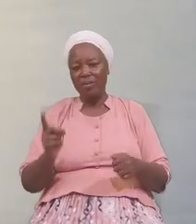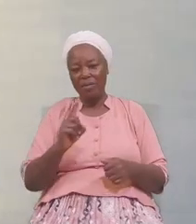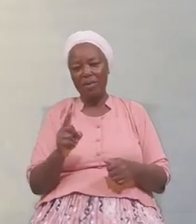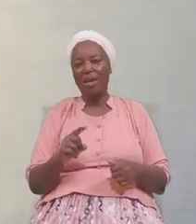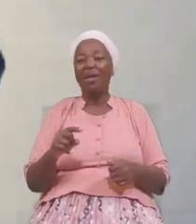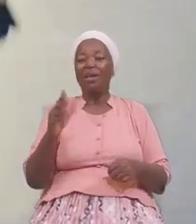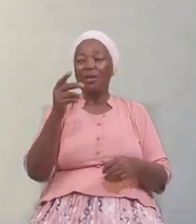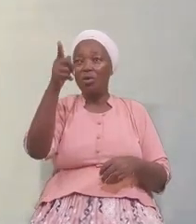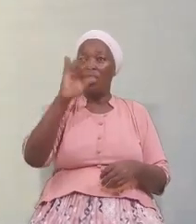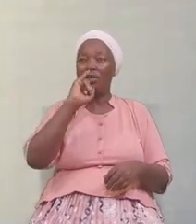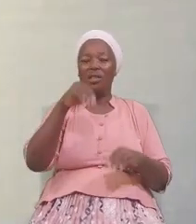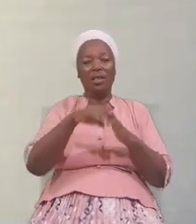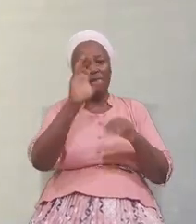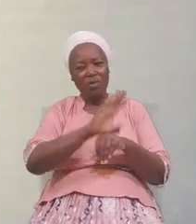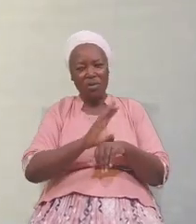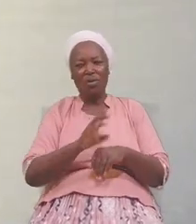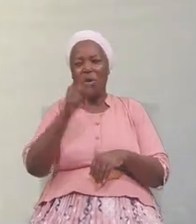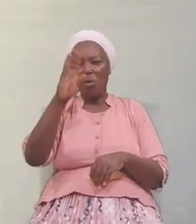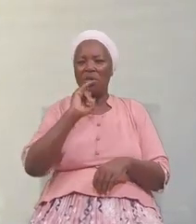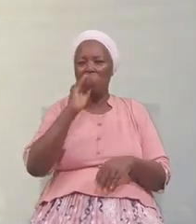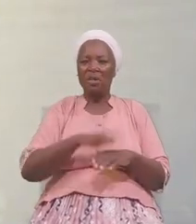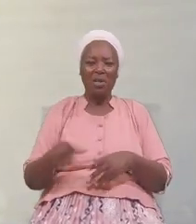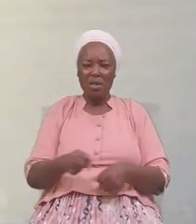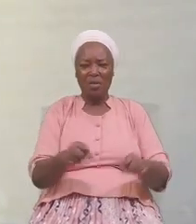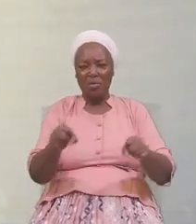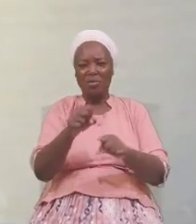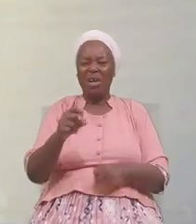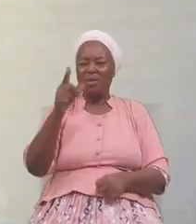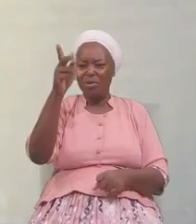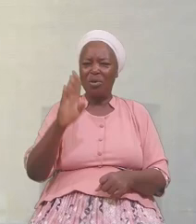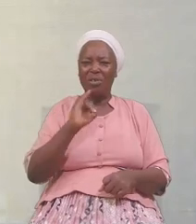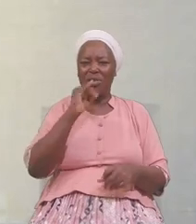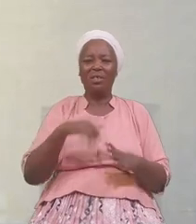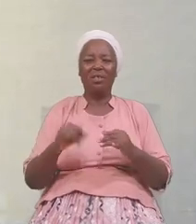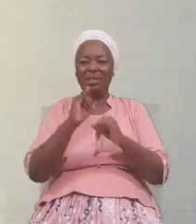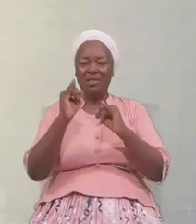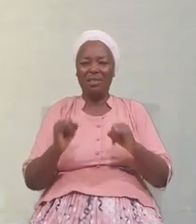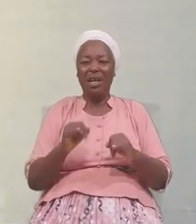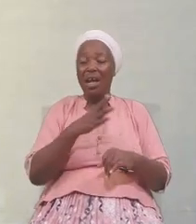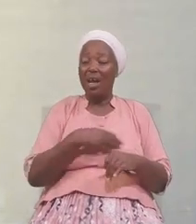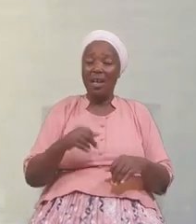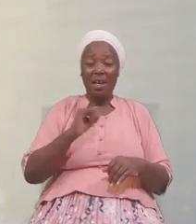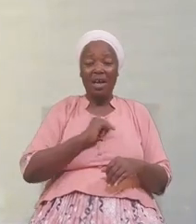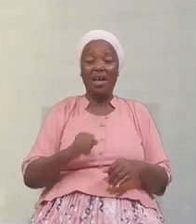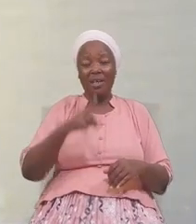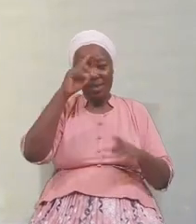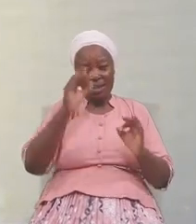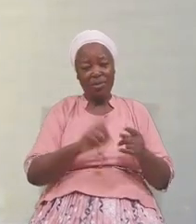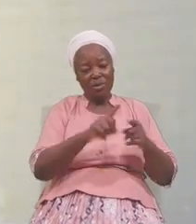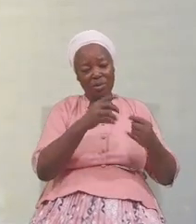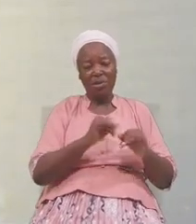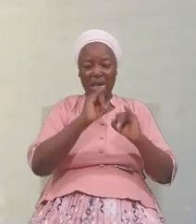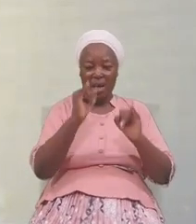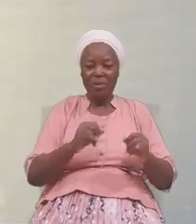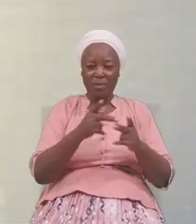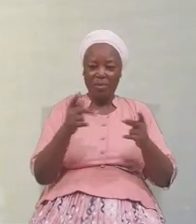in church, God is on the street, God is in the shrine, and I choose the shrine to go